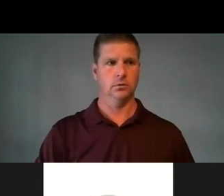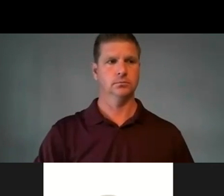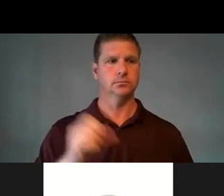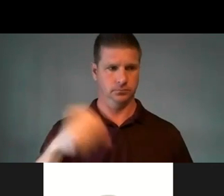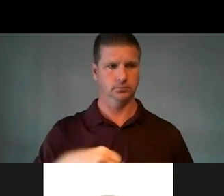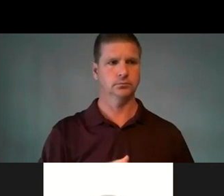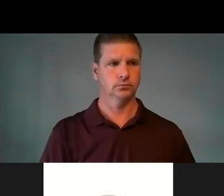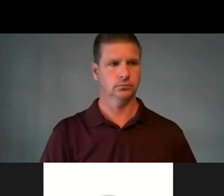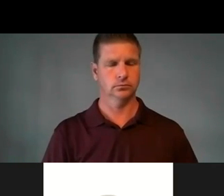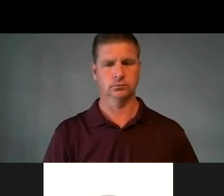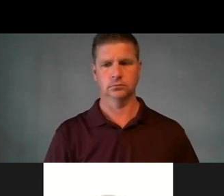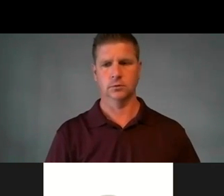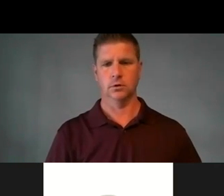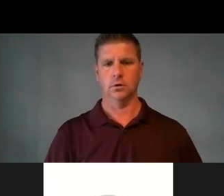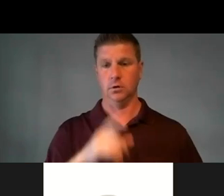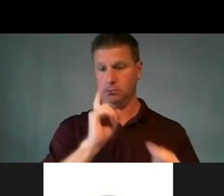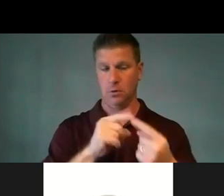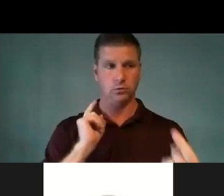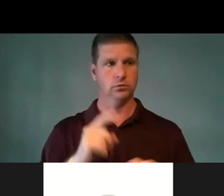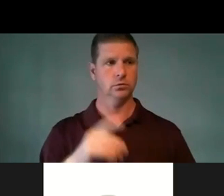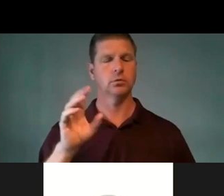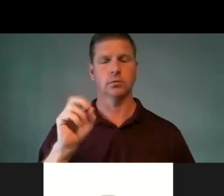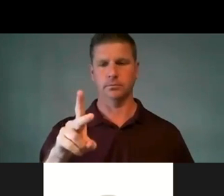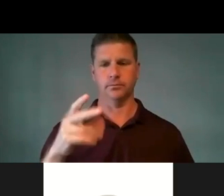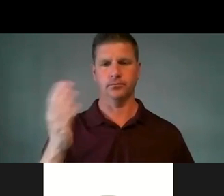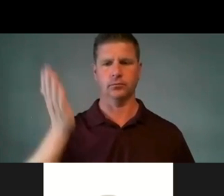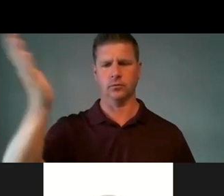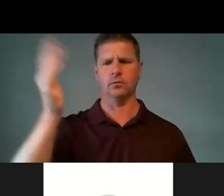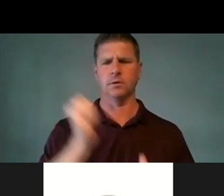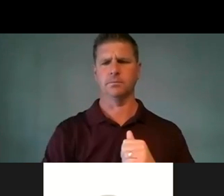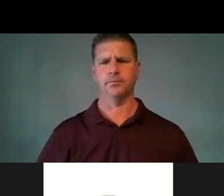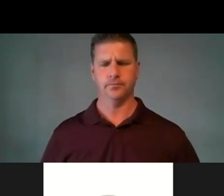Aye. Any opposed? Motion carries. Thank you.